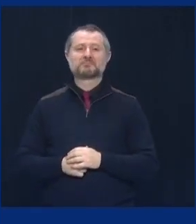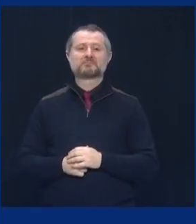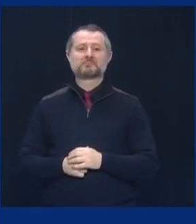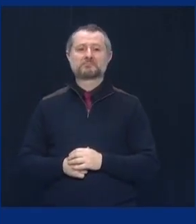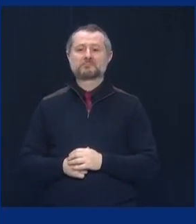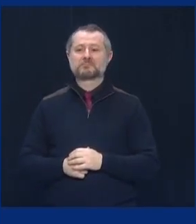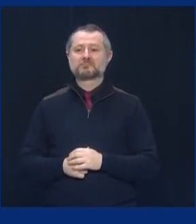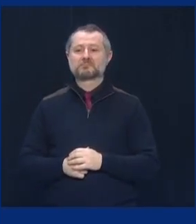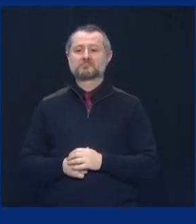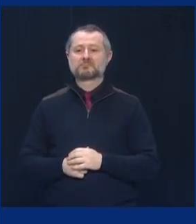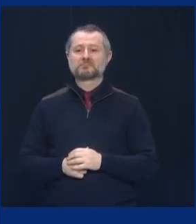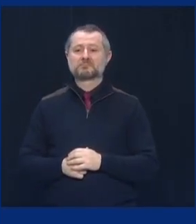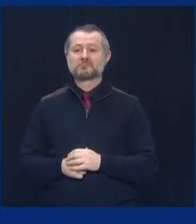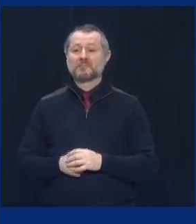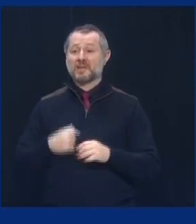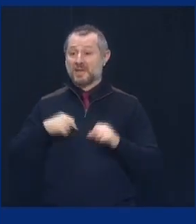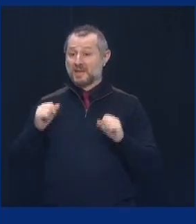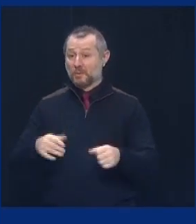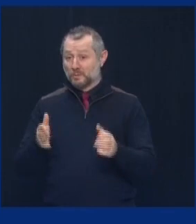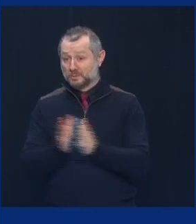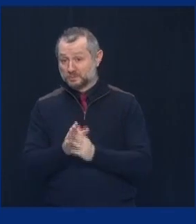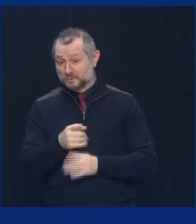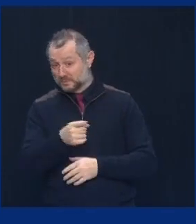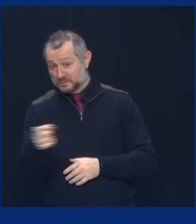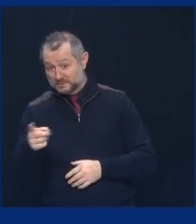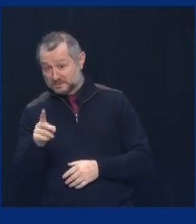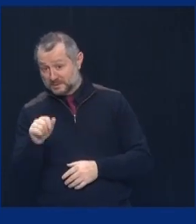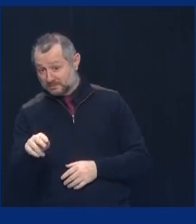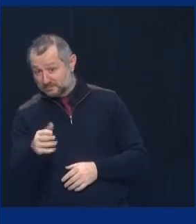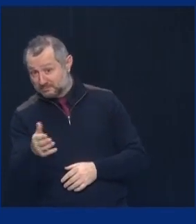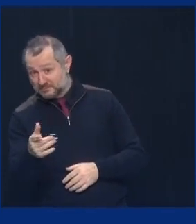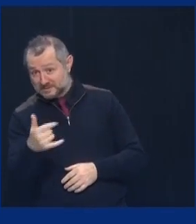And can I ask you a question, Dan? Are you still there?